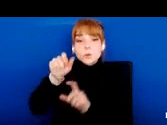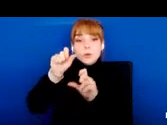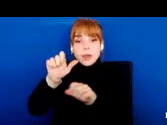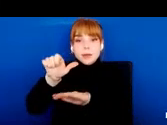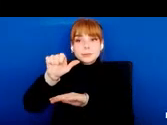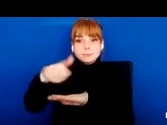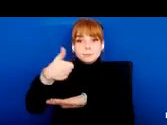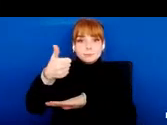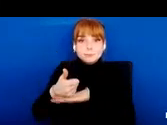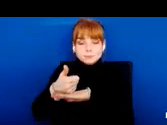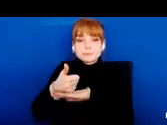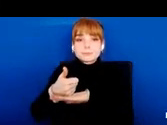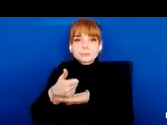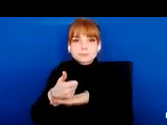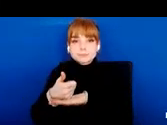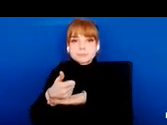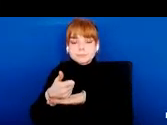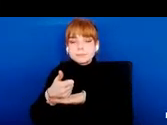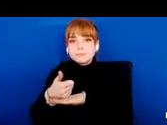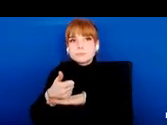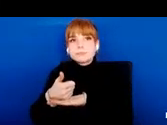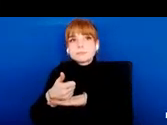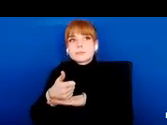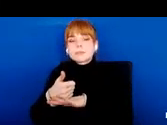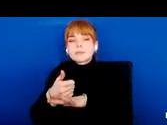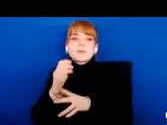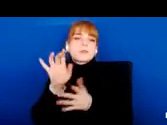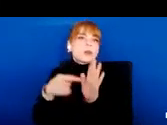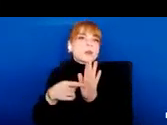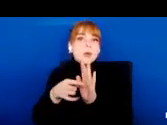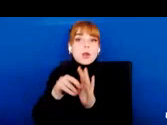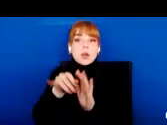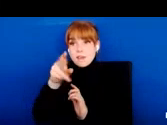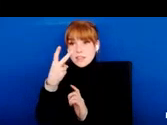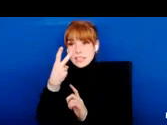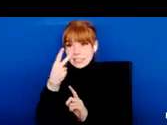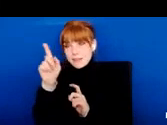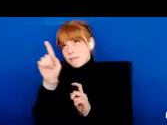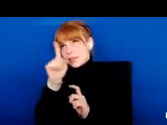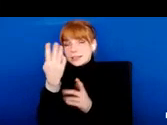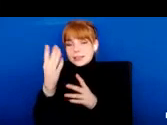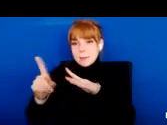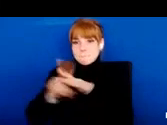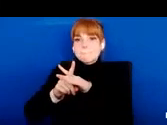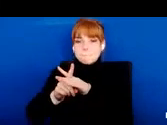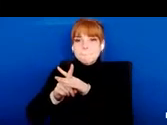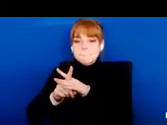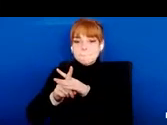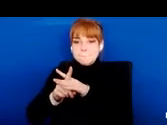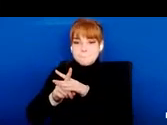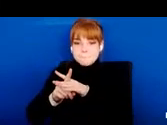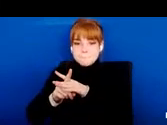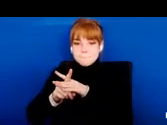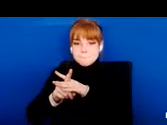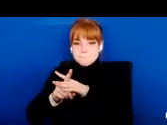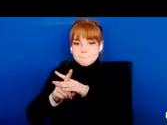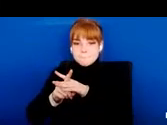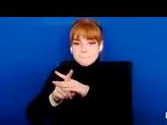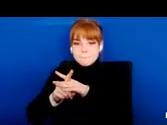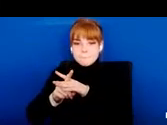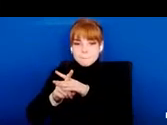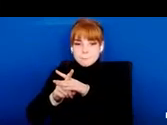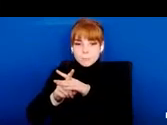to assertive, and you can say, all right, as soon as this thing appears, and as soon as I make this thing, give this ARIA Live of assertive, I want you to read it right